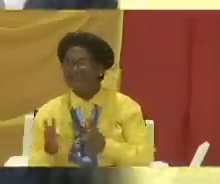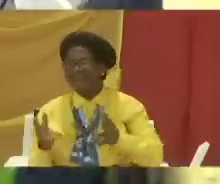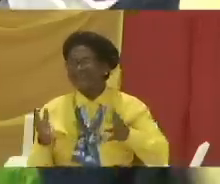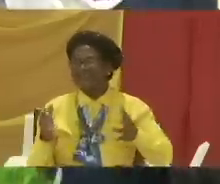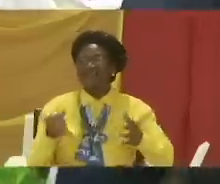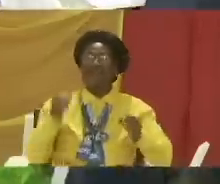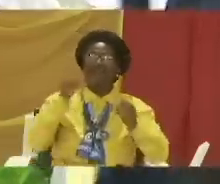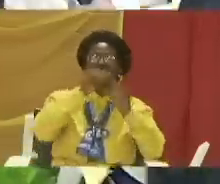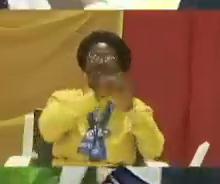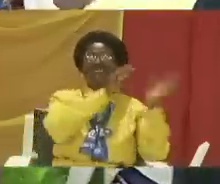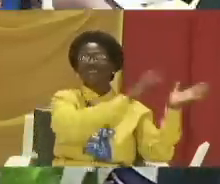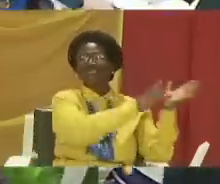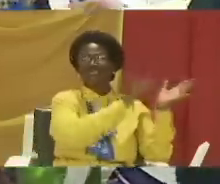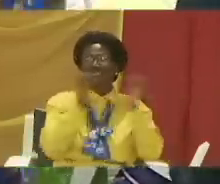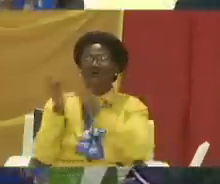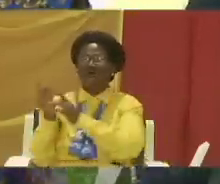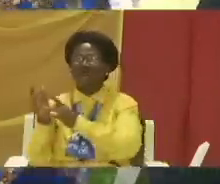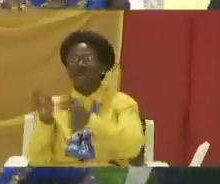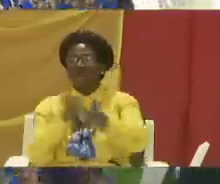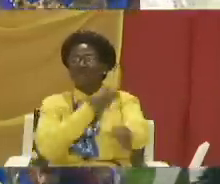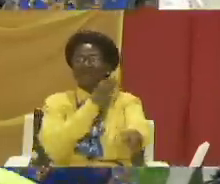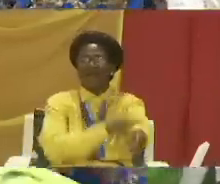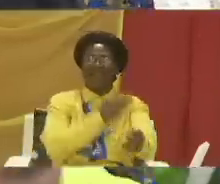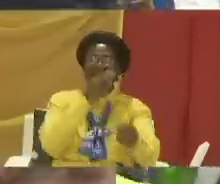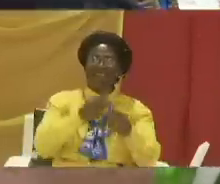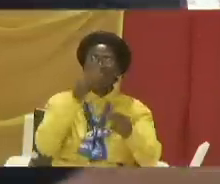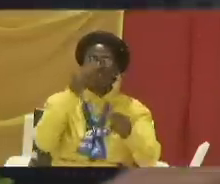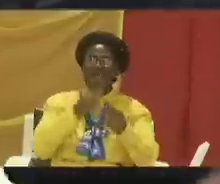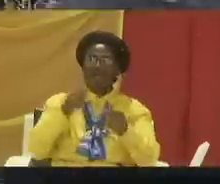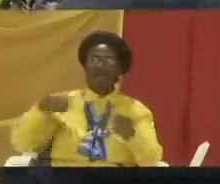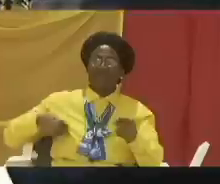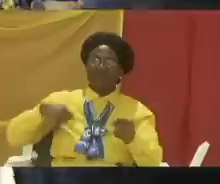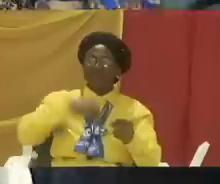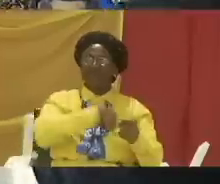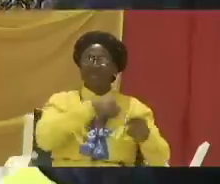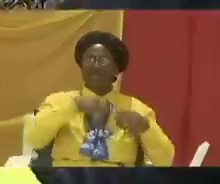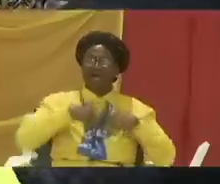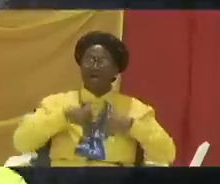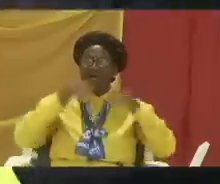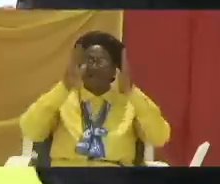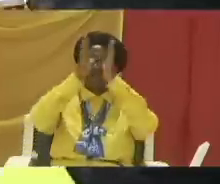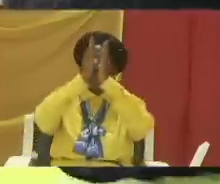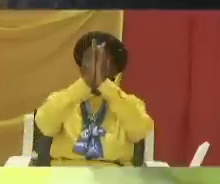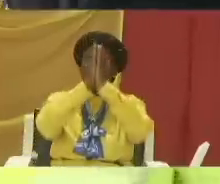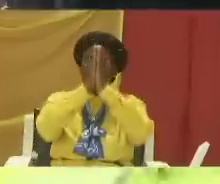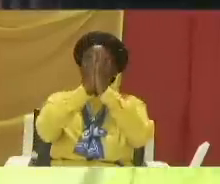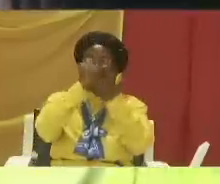In Jesus' mighty name, we have prayed.